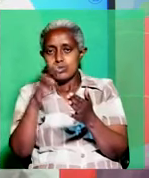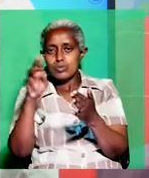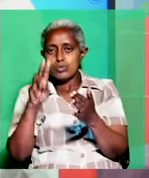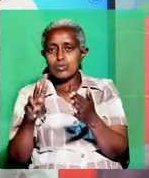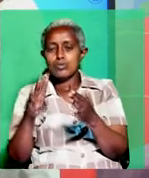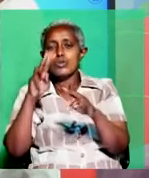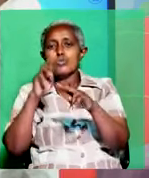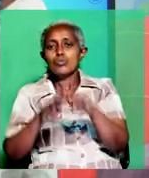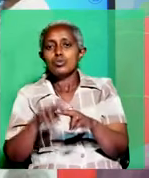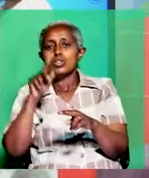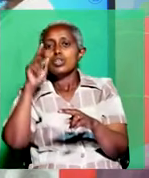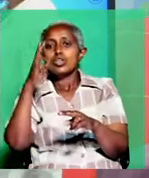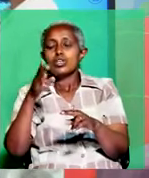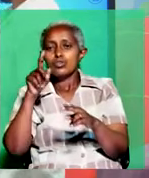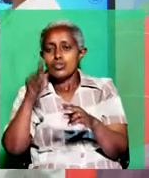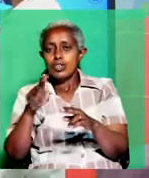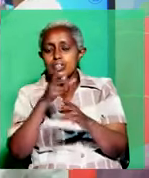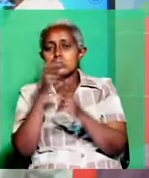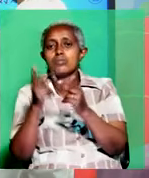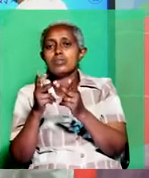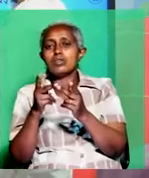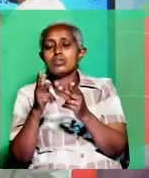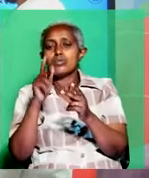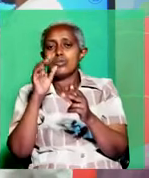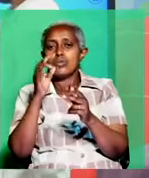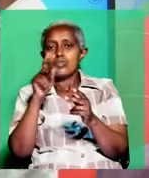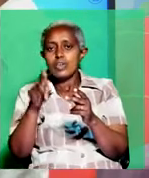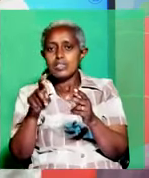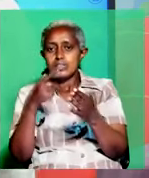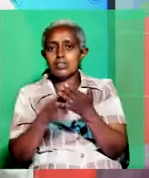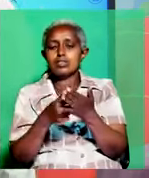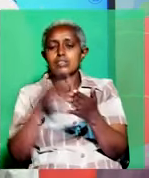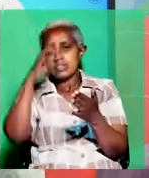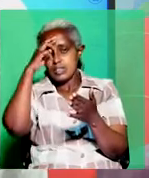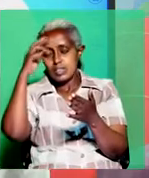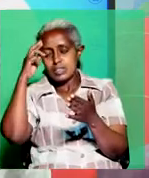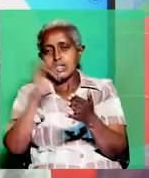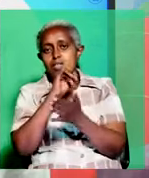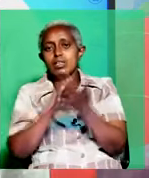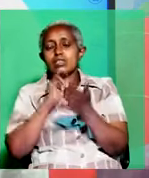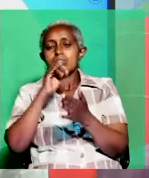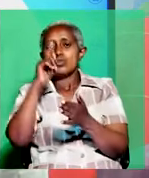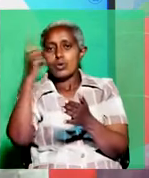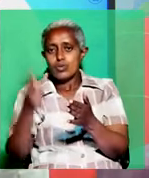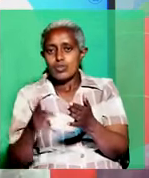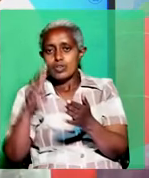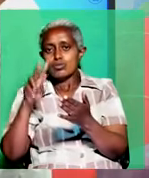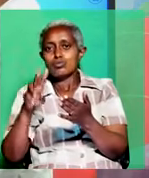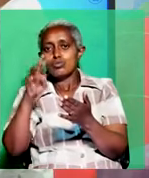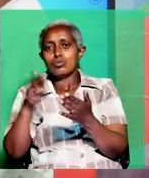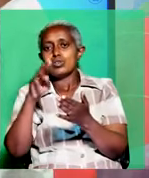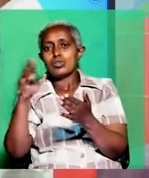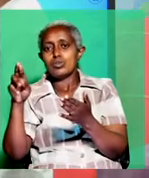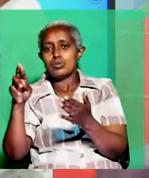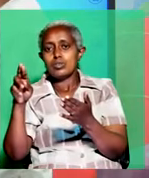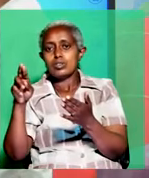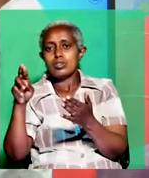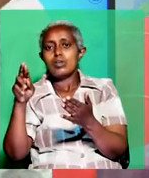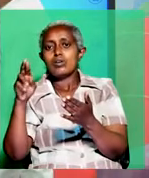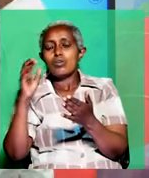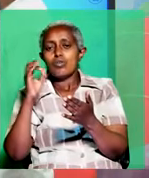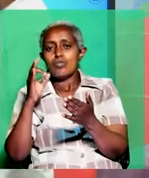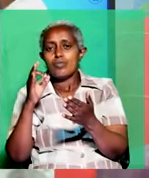put h of x in place of x, so you have, for this case, it is 1 over 2 root